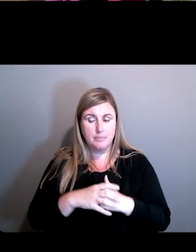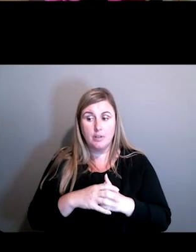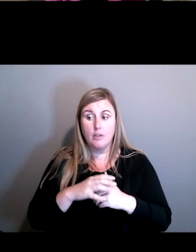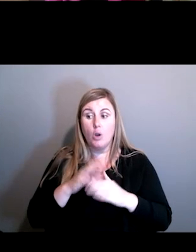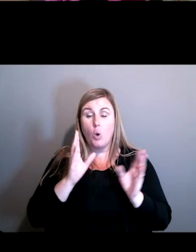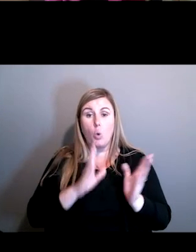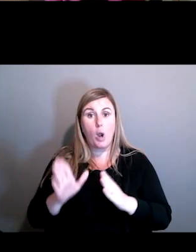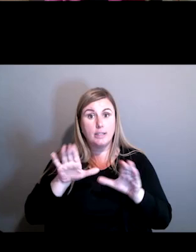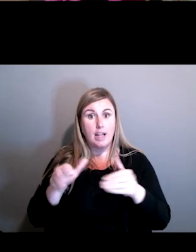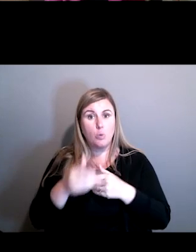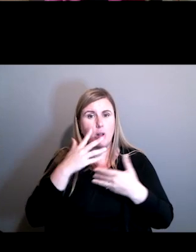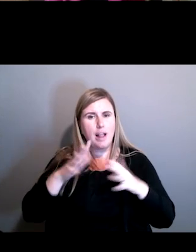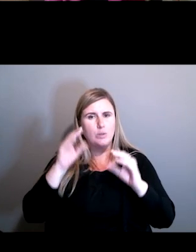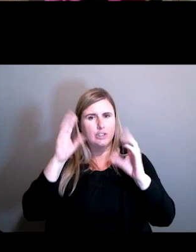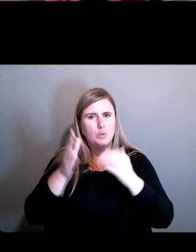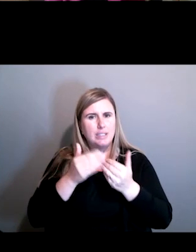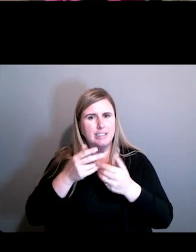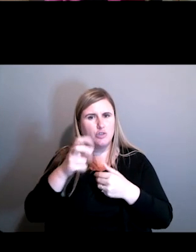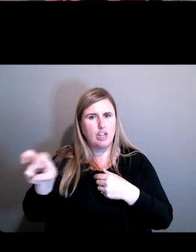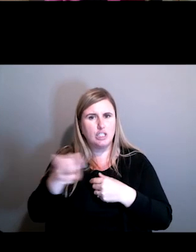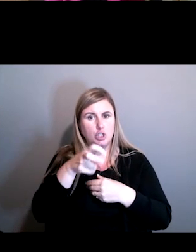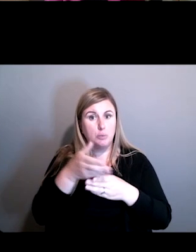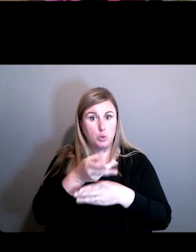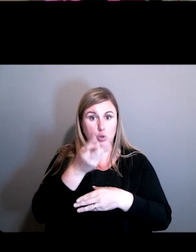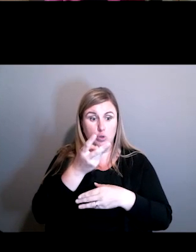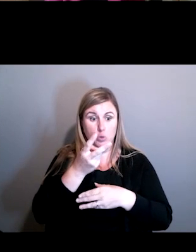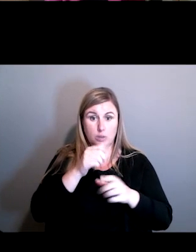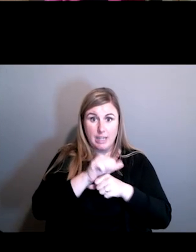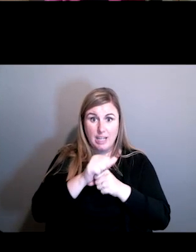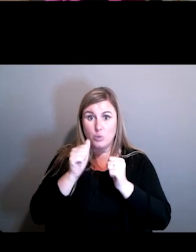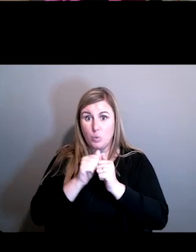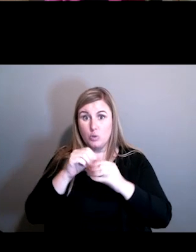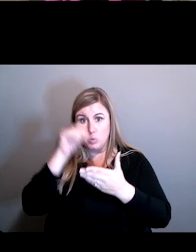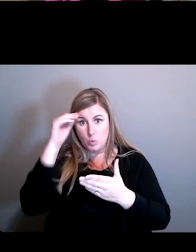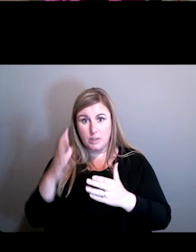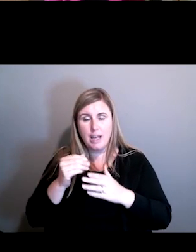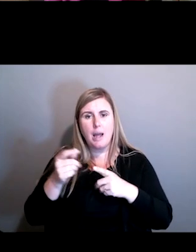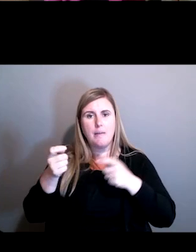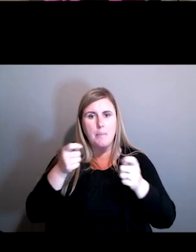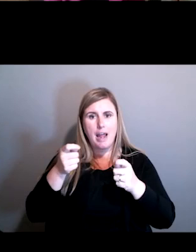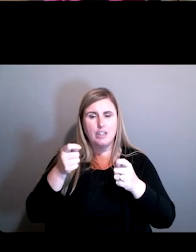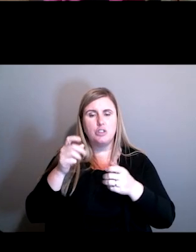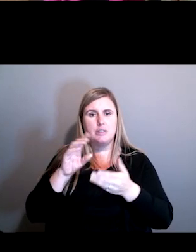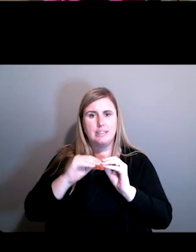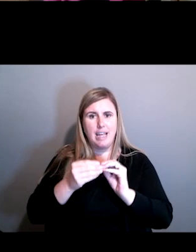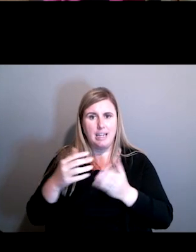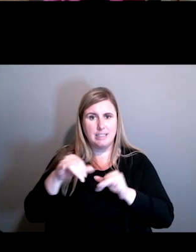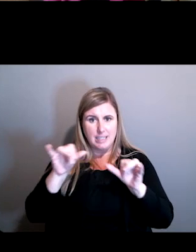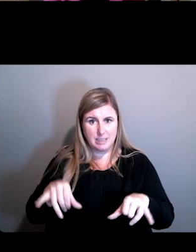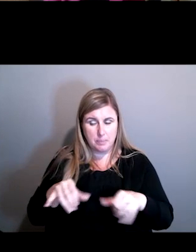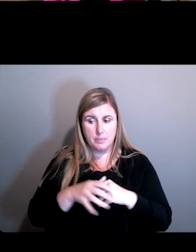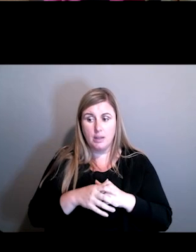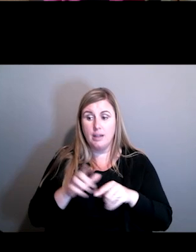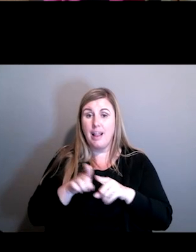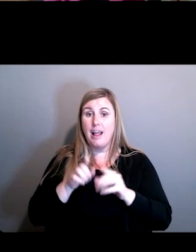organized classroom will allow a teacher to easily transition between tasks with students and to effectively manage data systems. Just